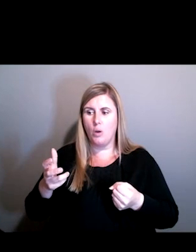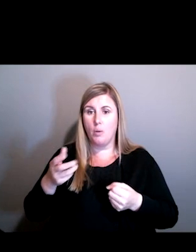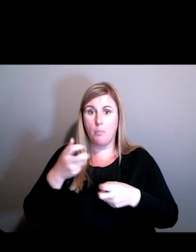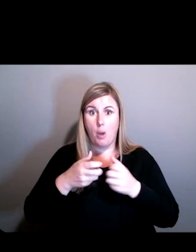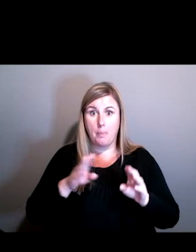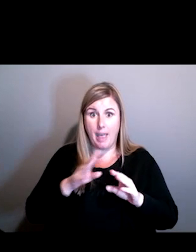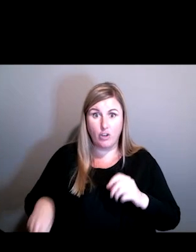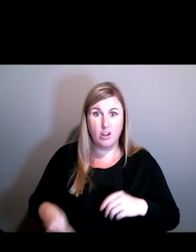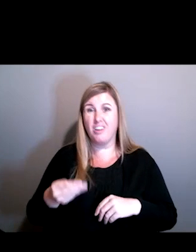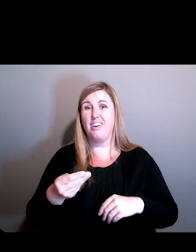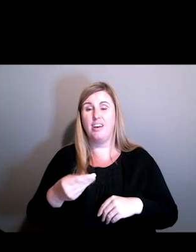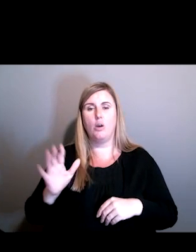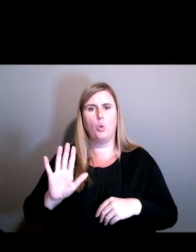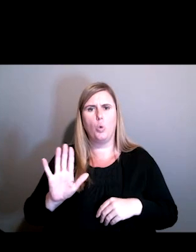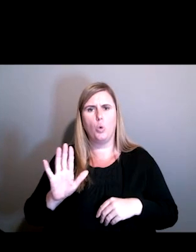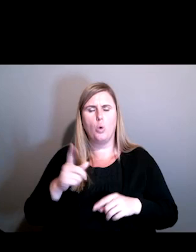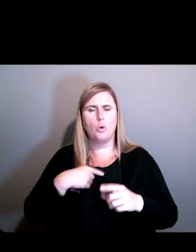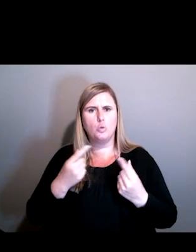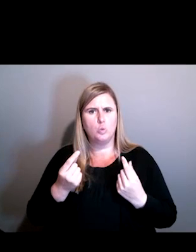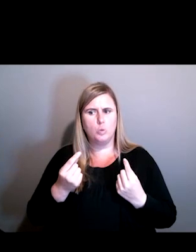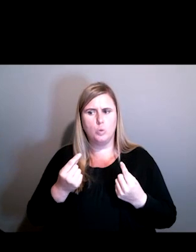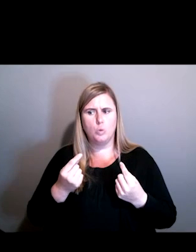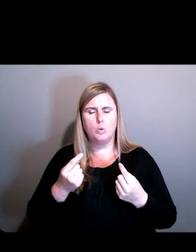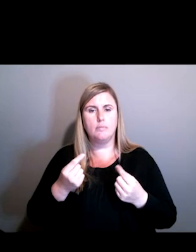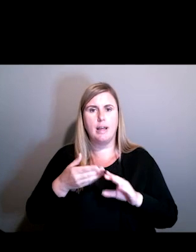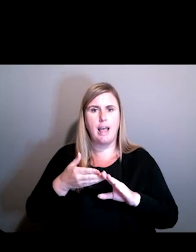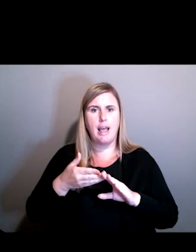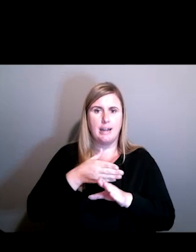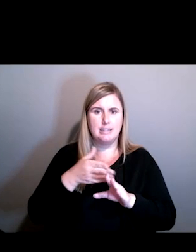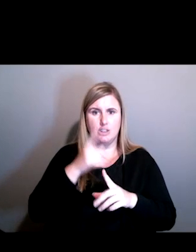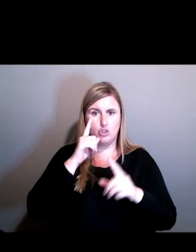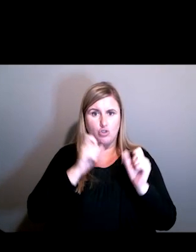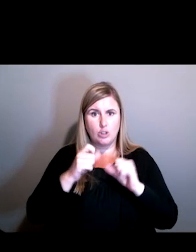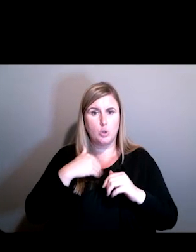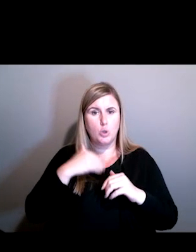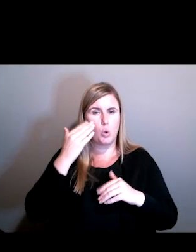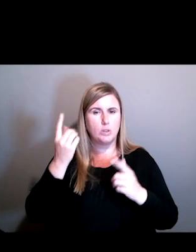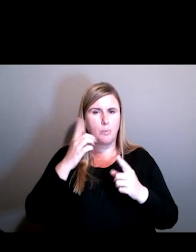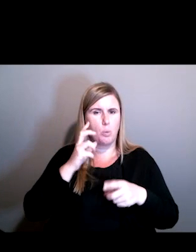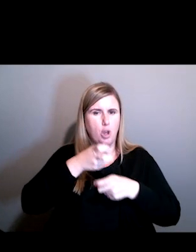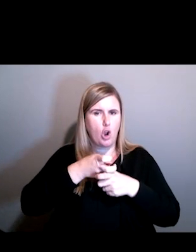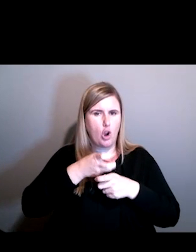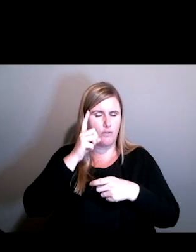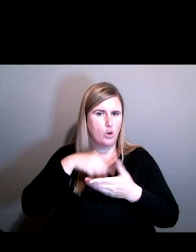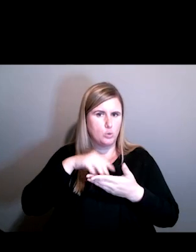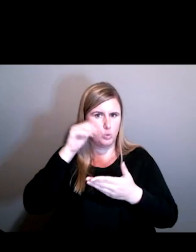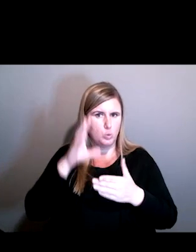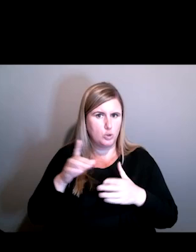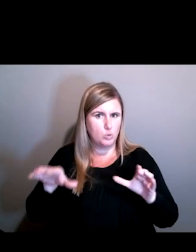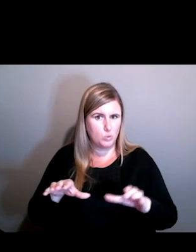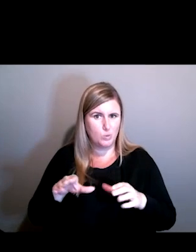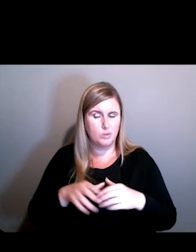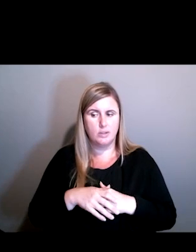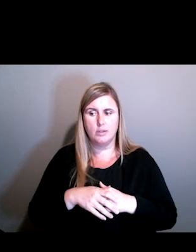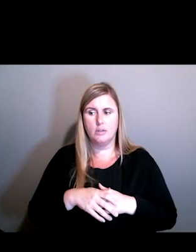after problem behavior happens. What we're doing is we're using this as an antecedent strategy. We know something is going to be hard for our student to